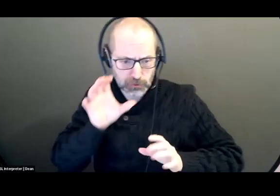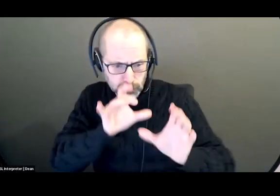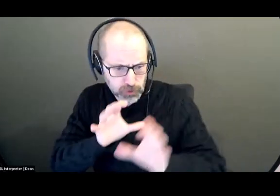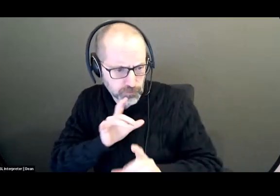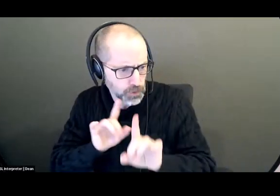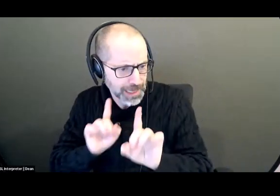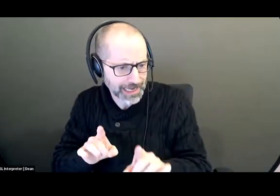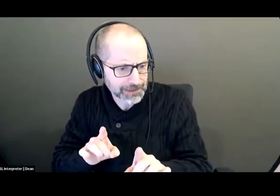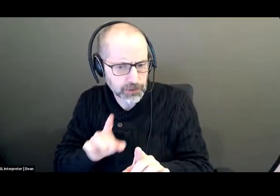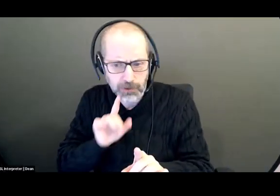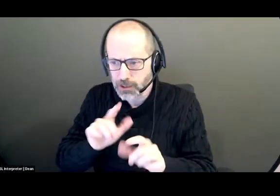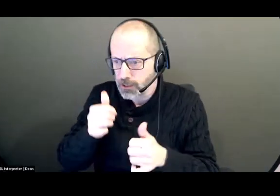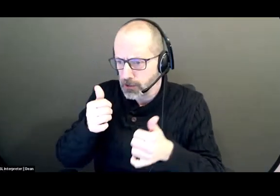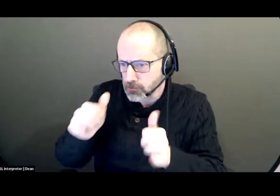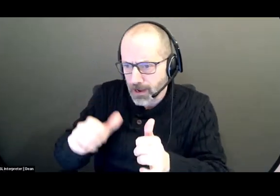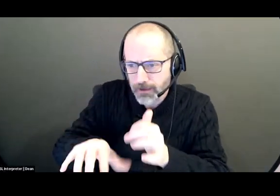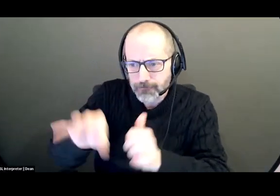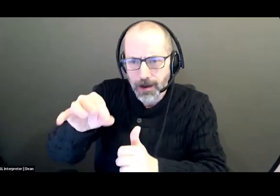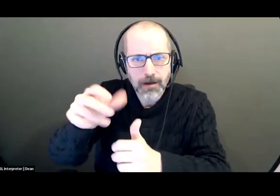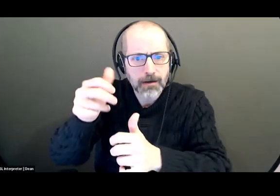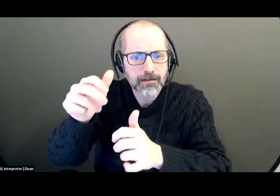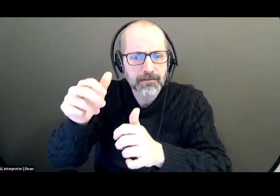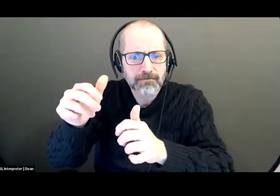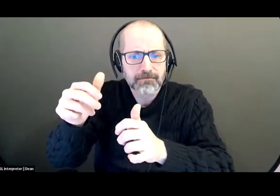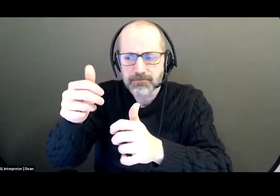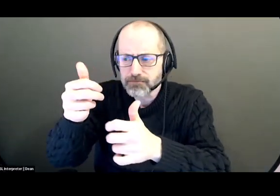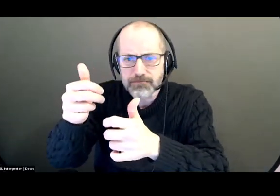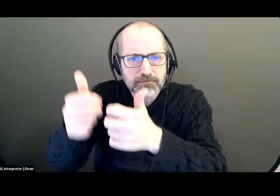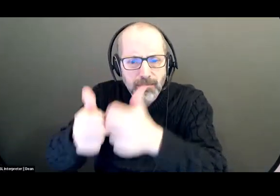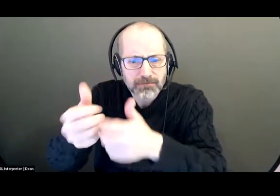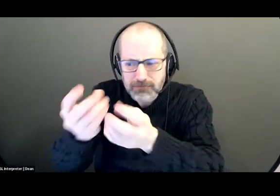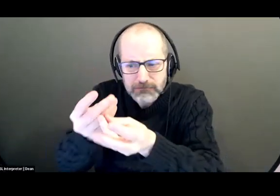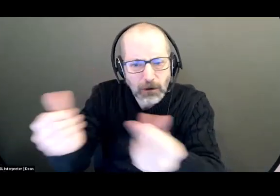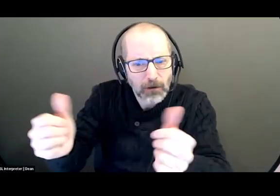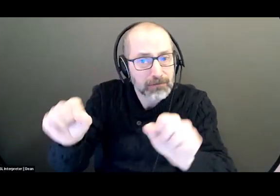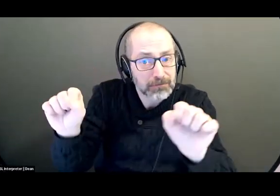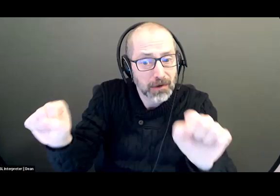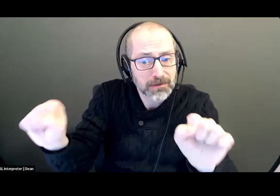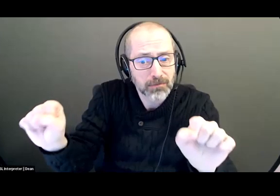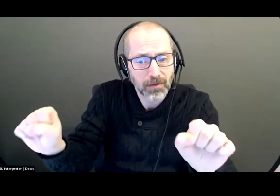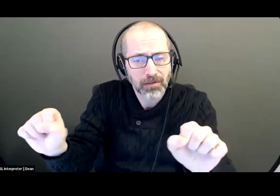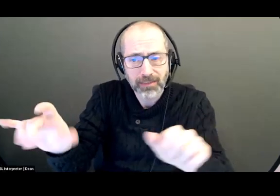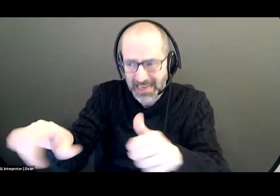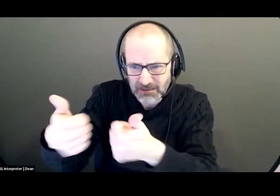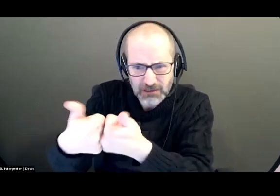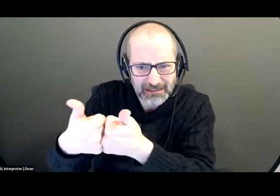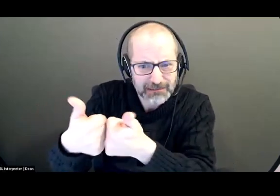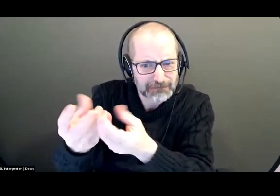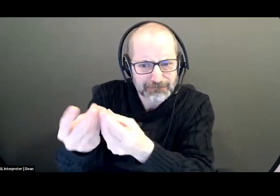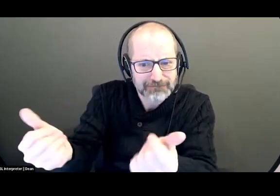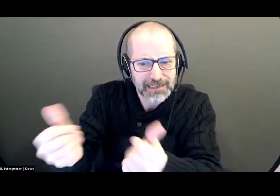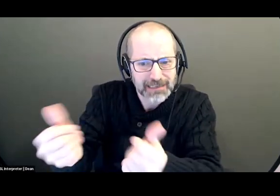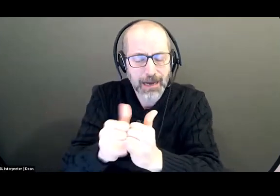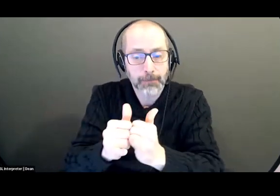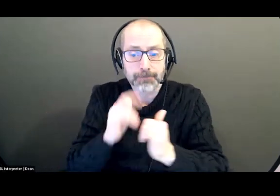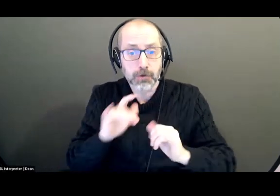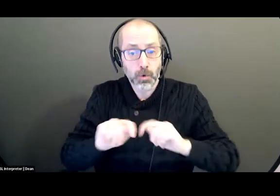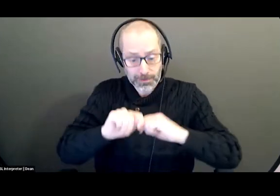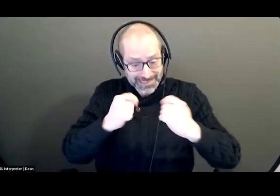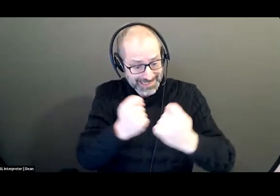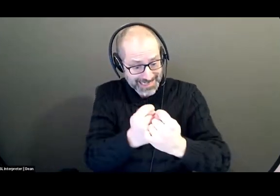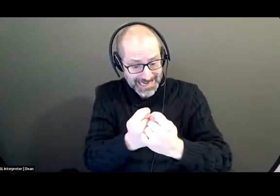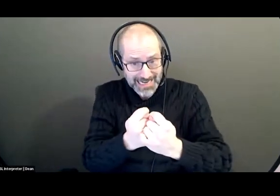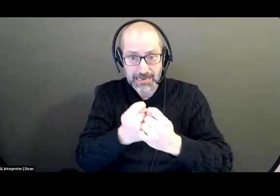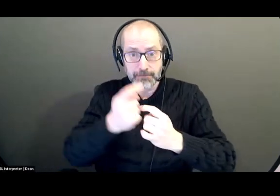questions, seeking answers, or trying to find a possible solution for the challenges we were facing.